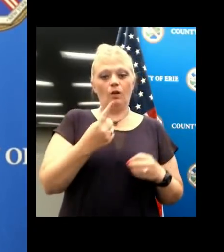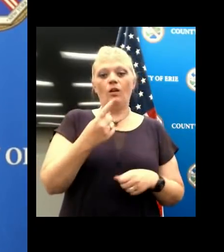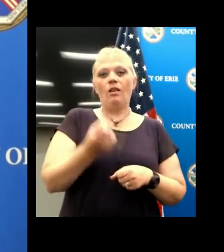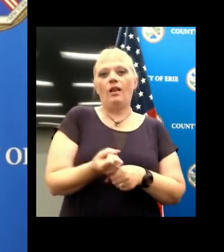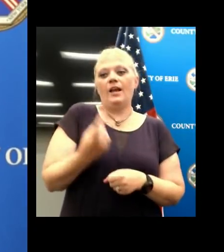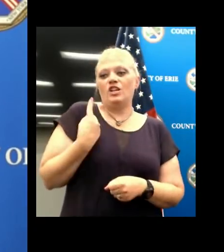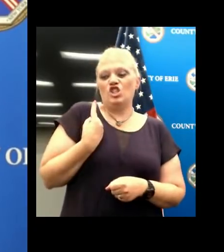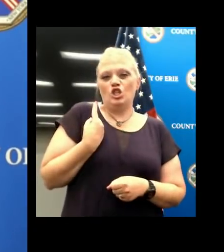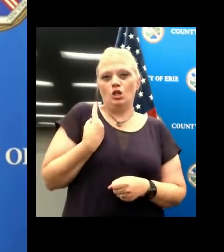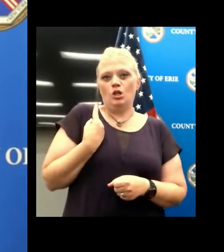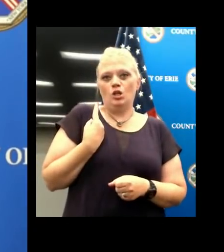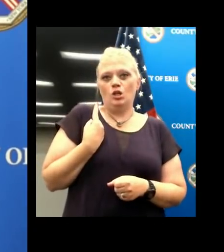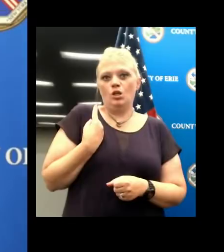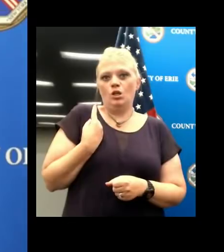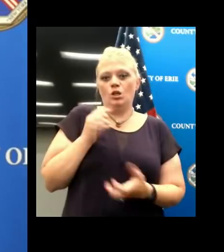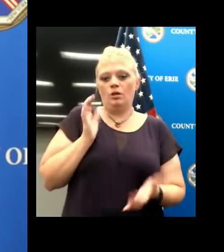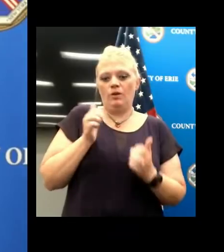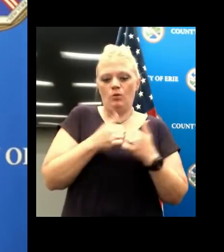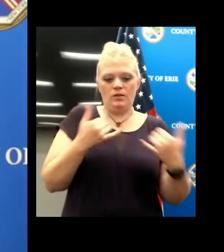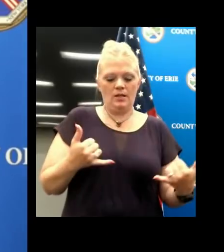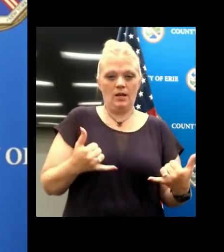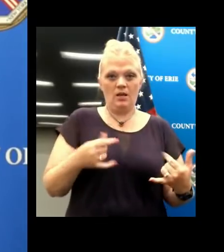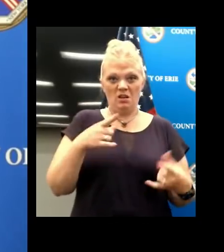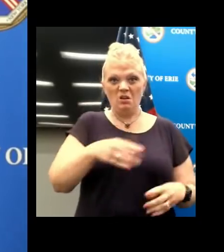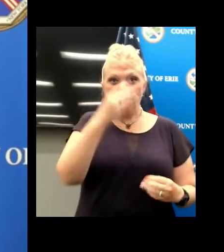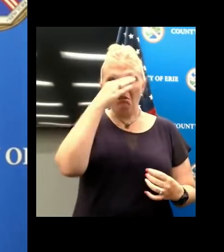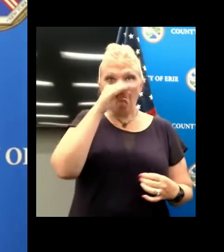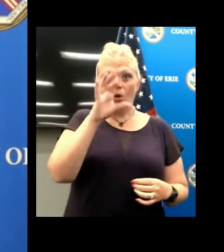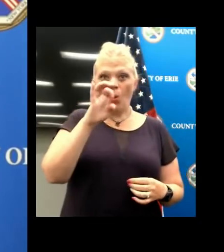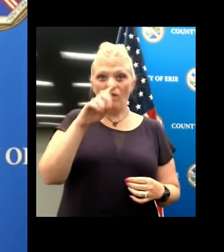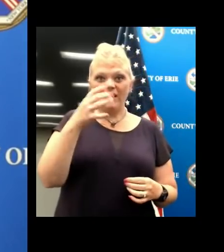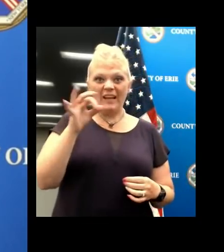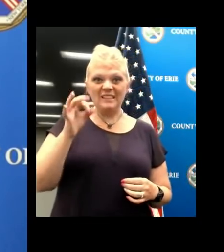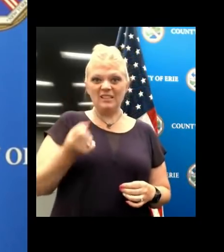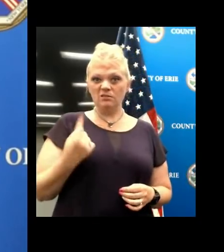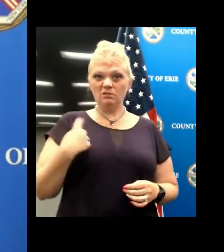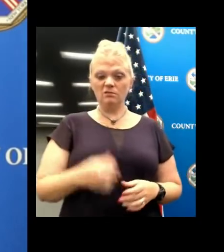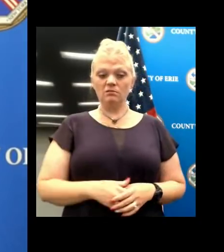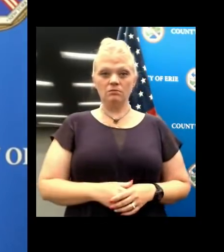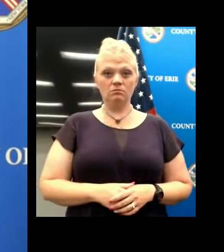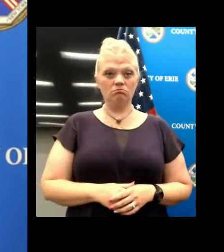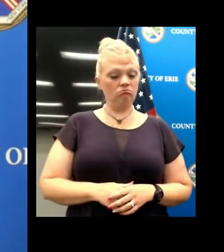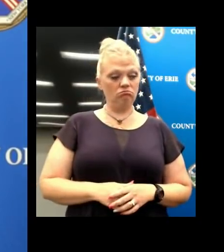where you were today. You weren't thinking about COVID-19.